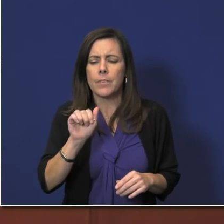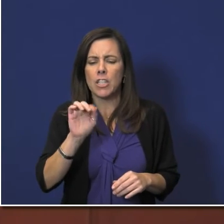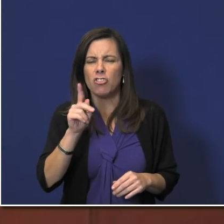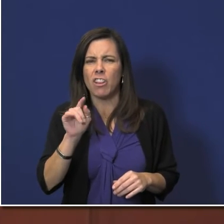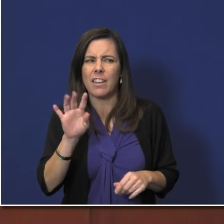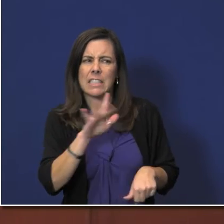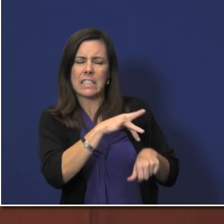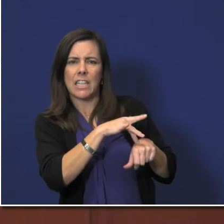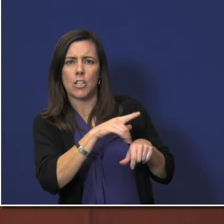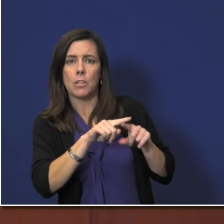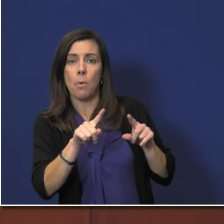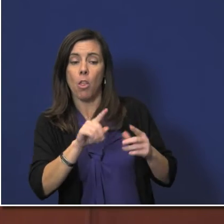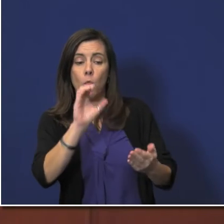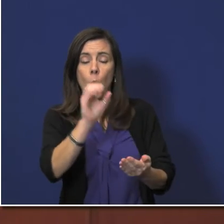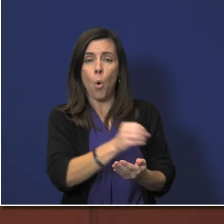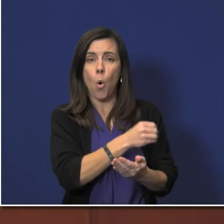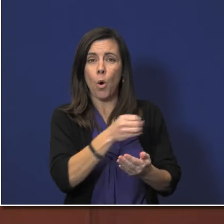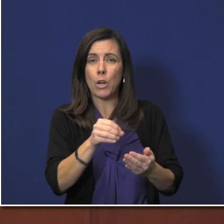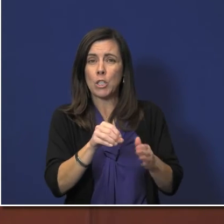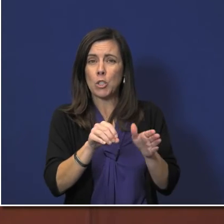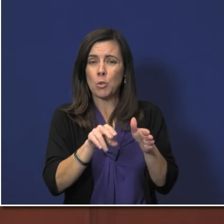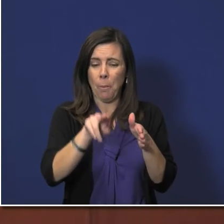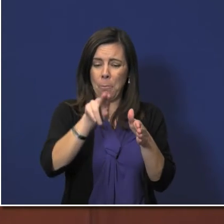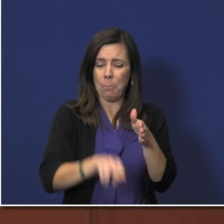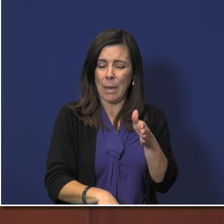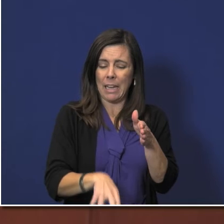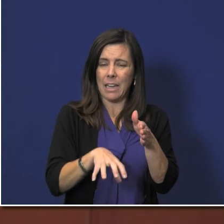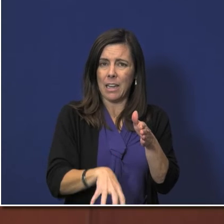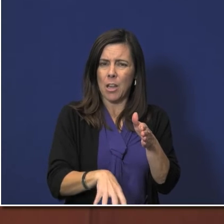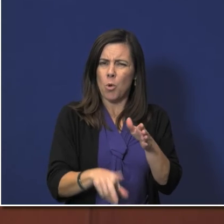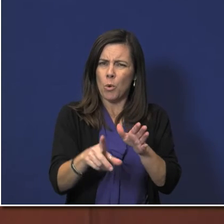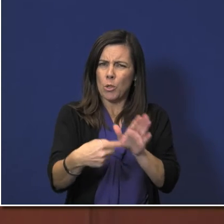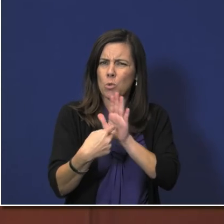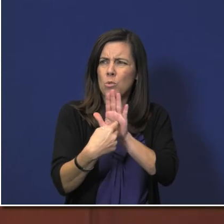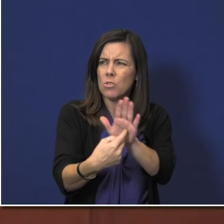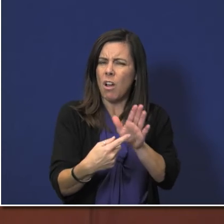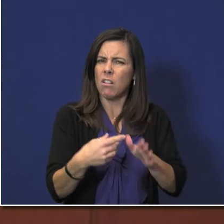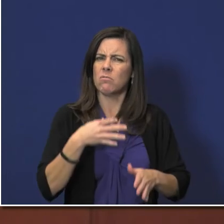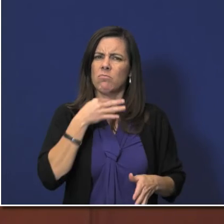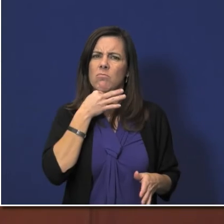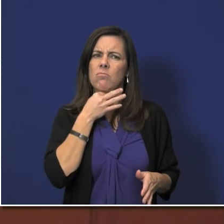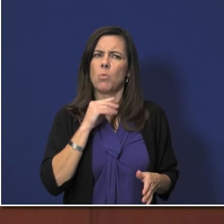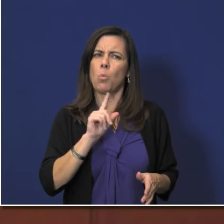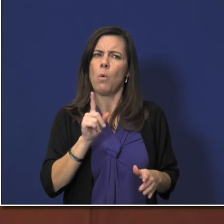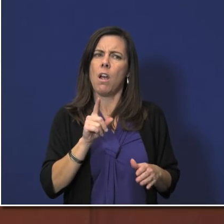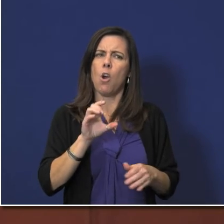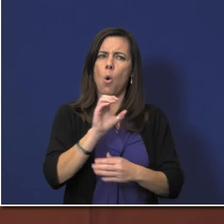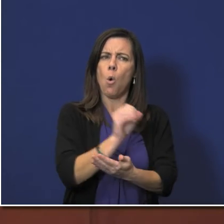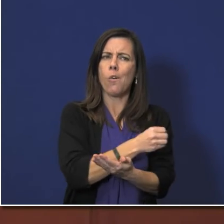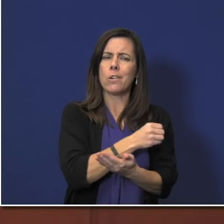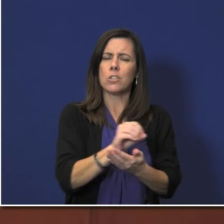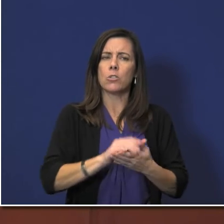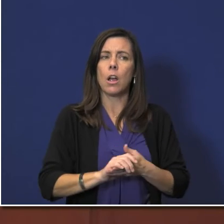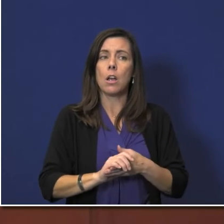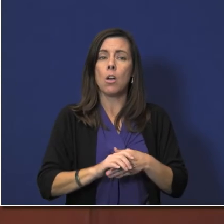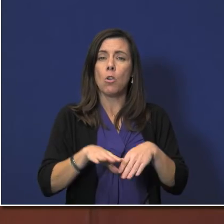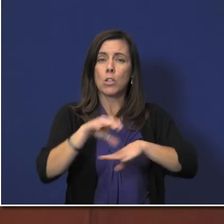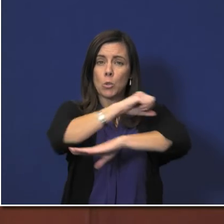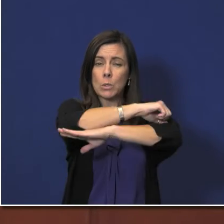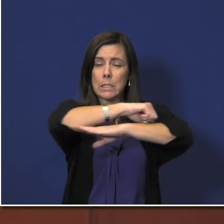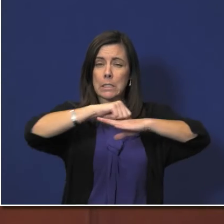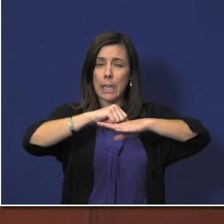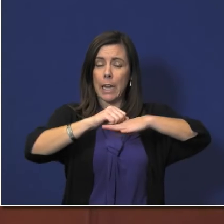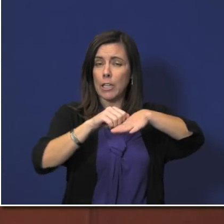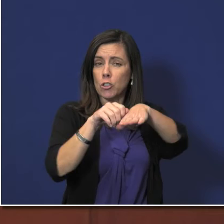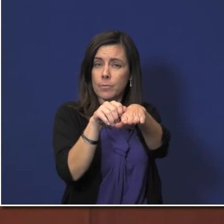The orchestra pit, and when you first started showing it, I thought, I wonder where the orchestra is going to be. Whenever you're able to lower that orchestra